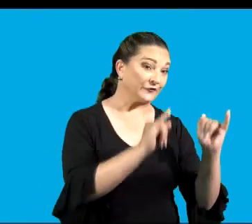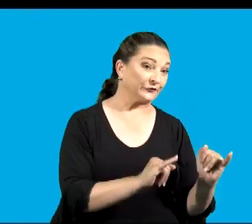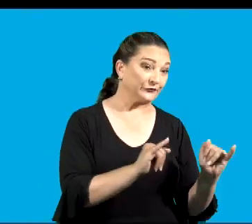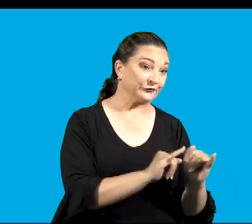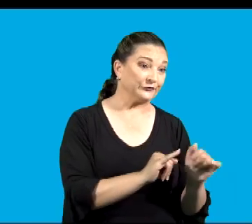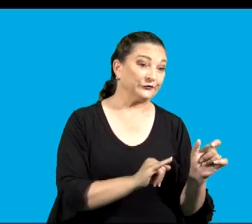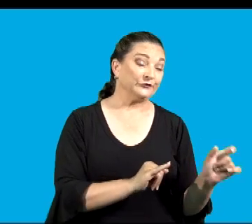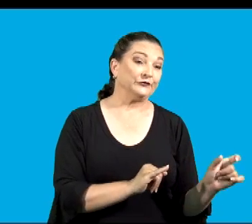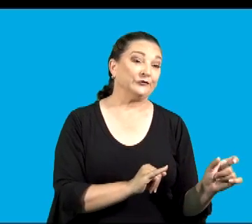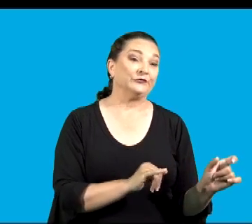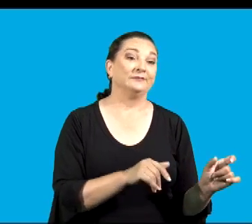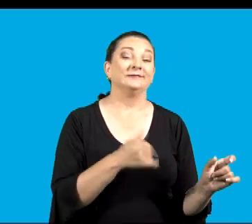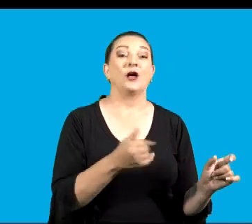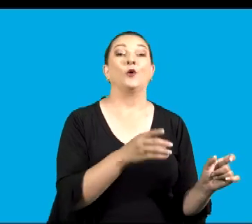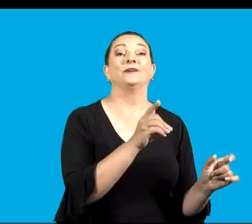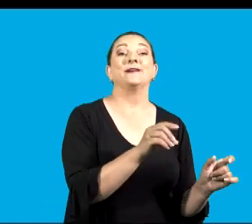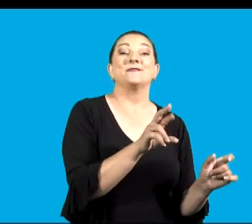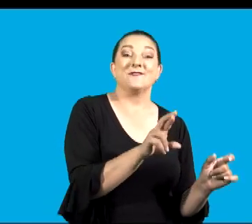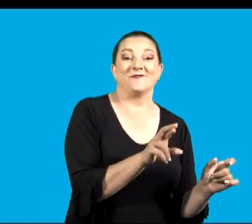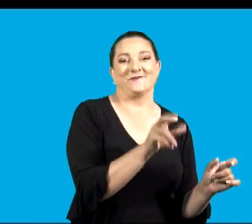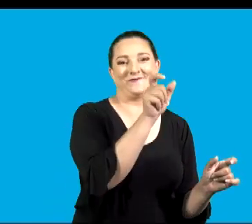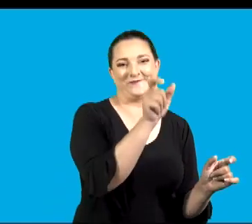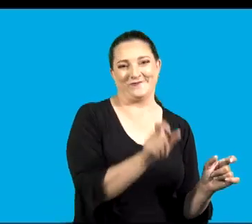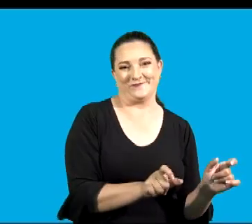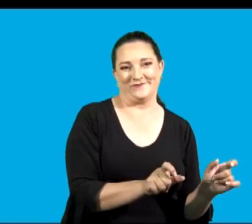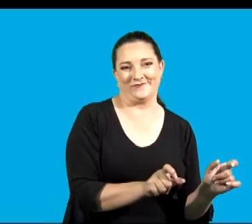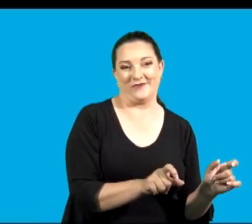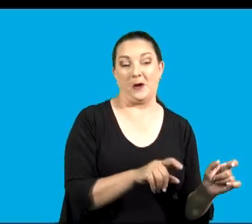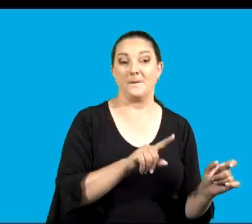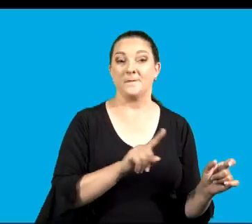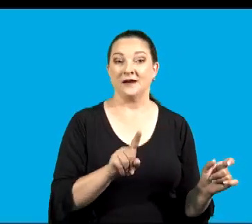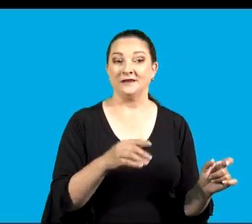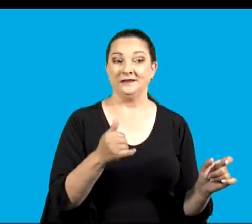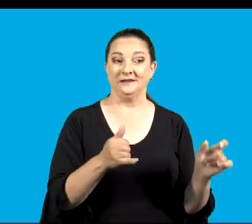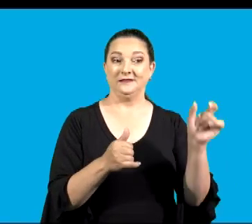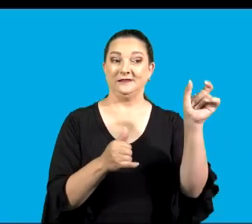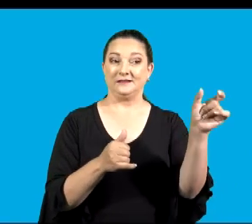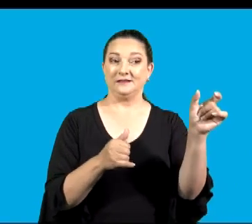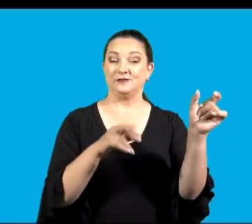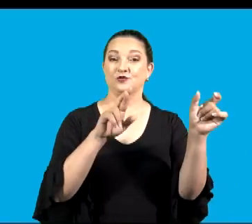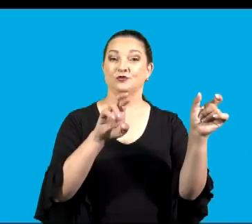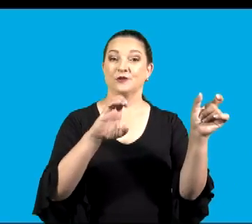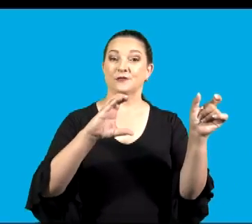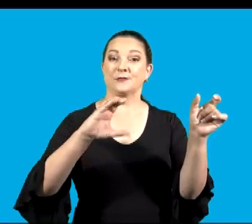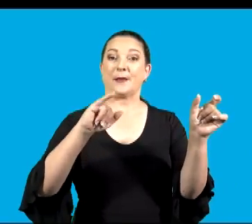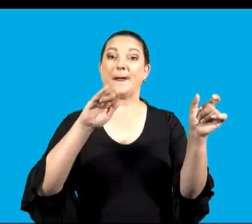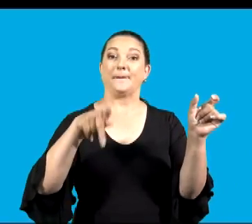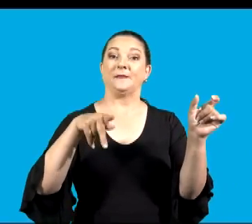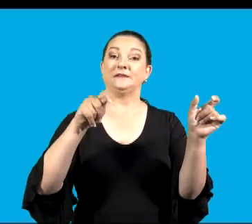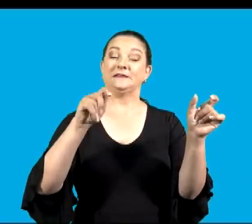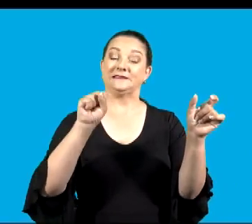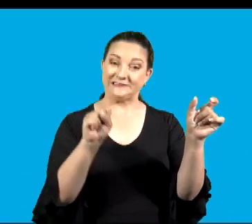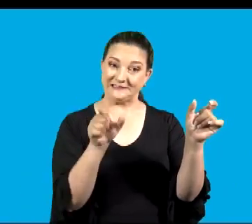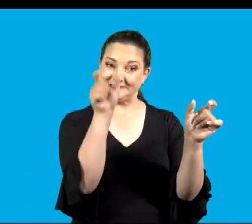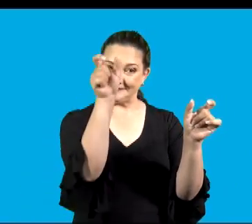invoices, such as this invoice here, it will be on the debit side. And your receipts will be on the credit side. So now we